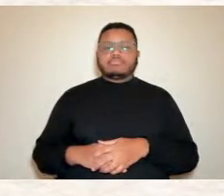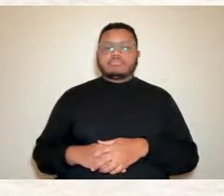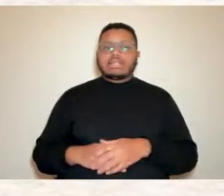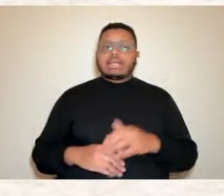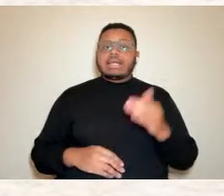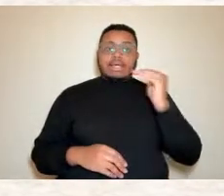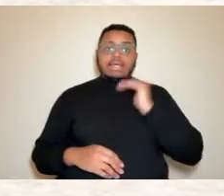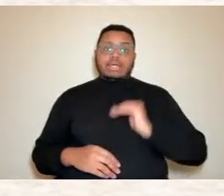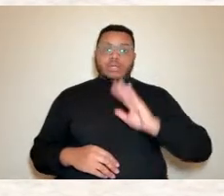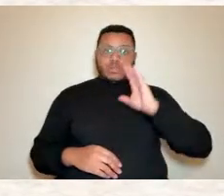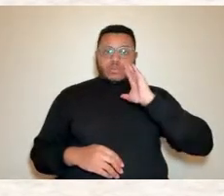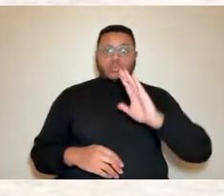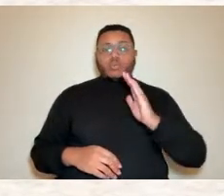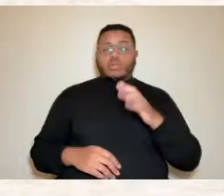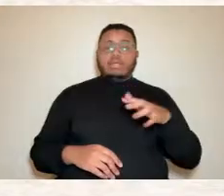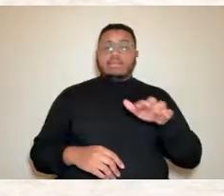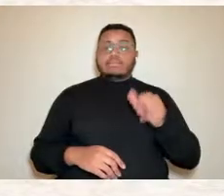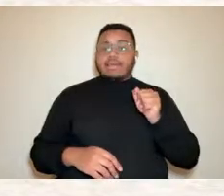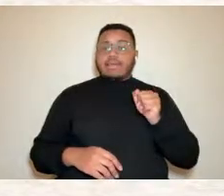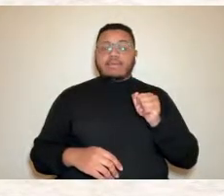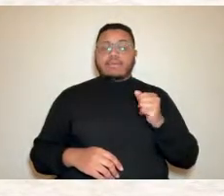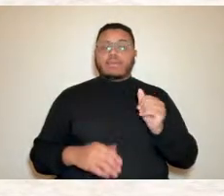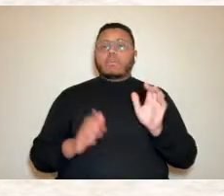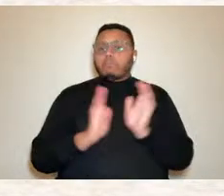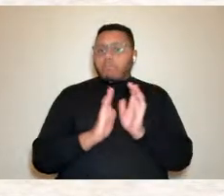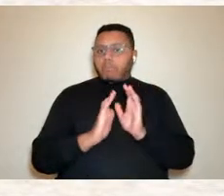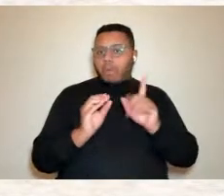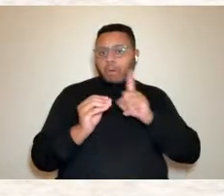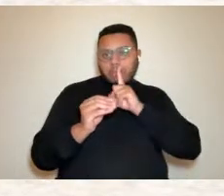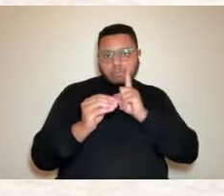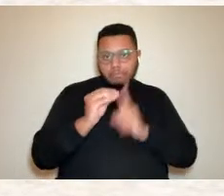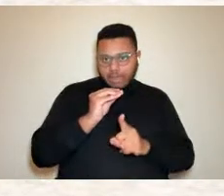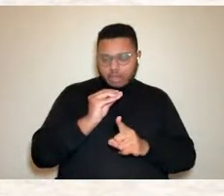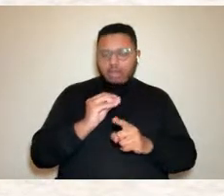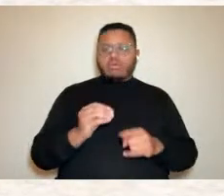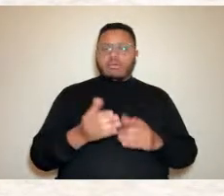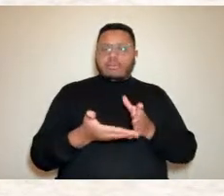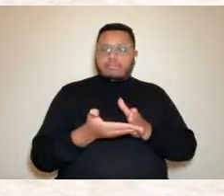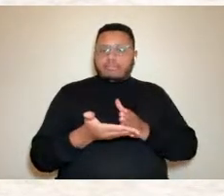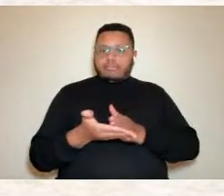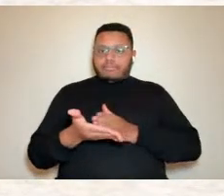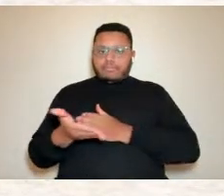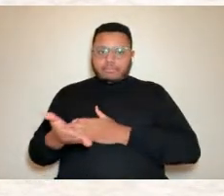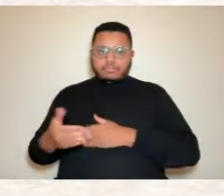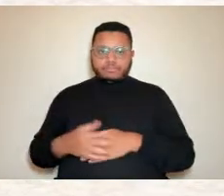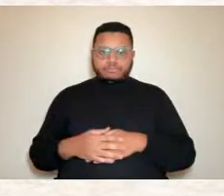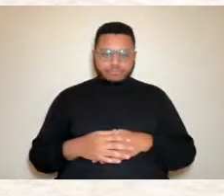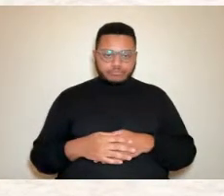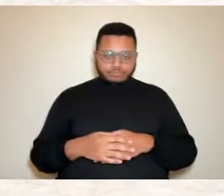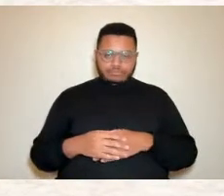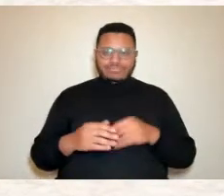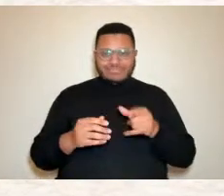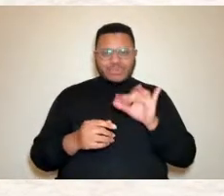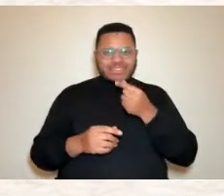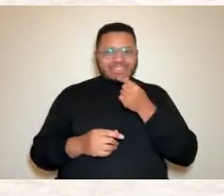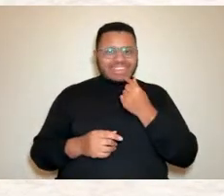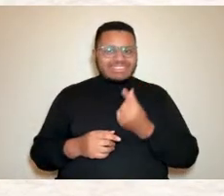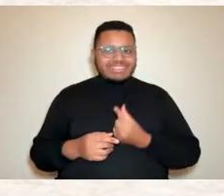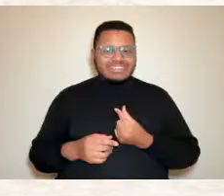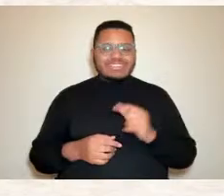Next, I'm gonna take a small tomato and slice it. Slice